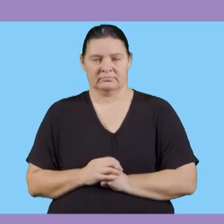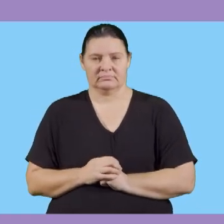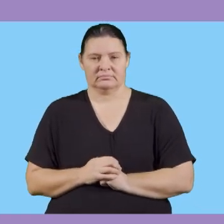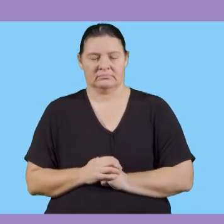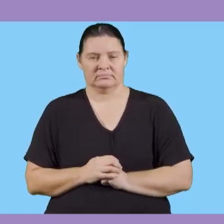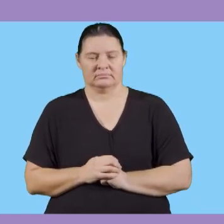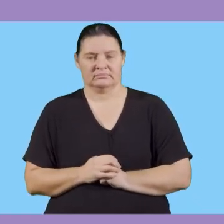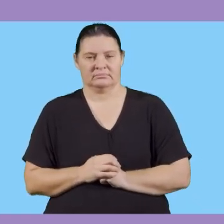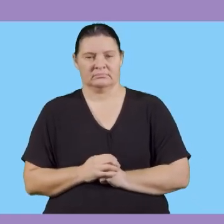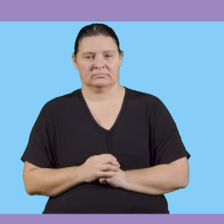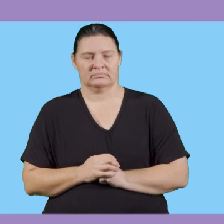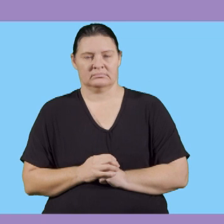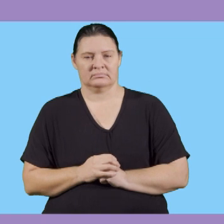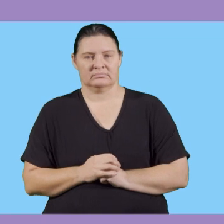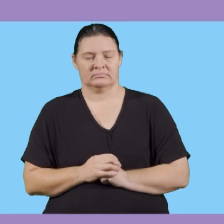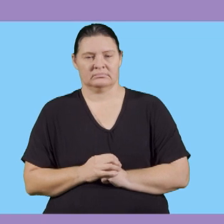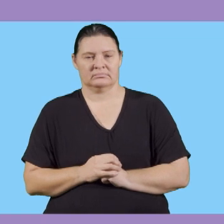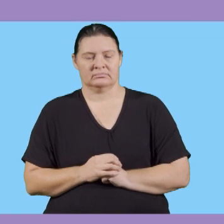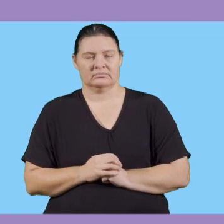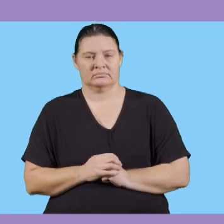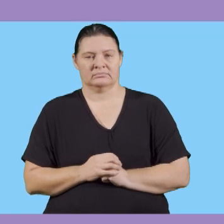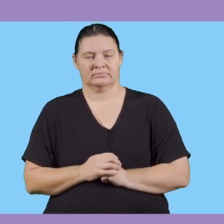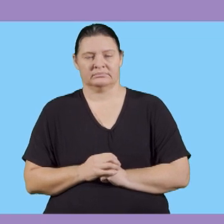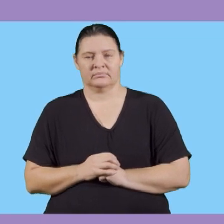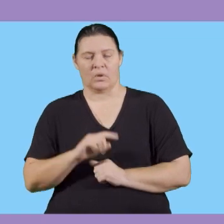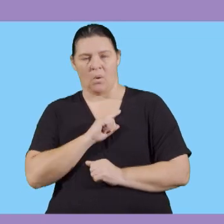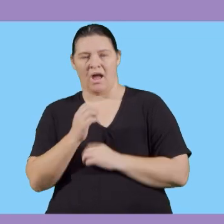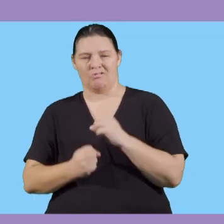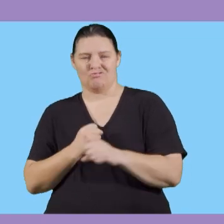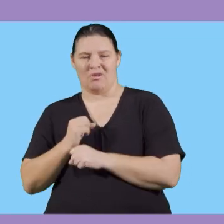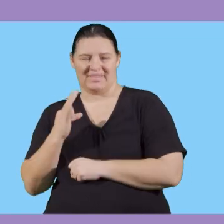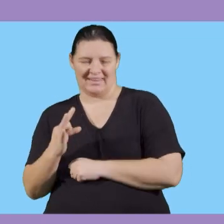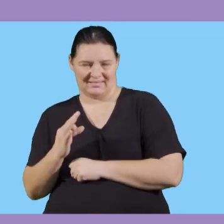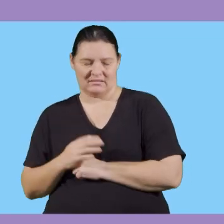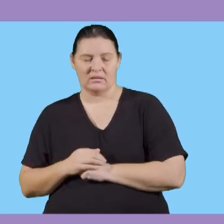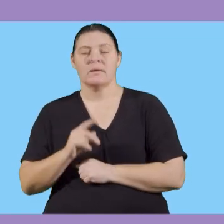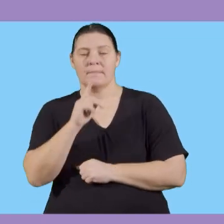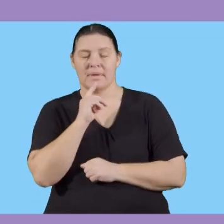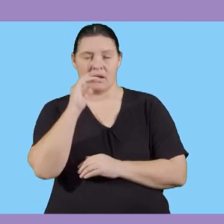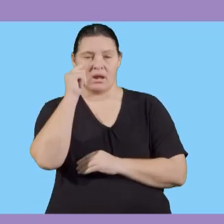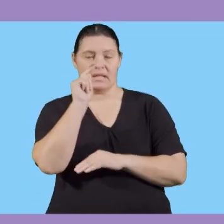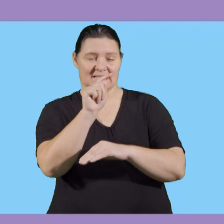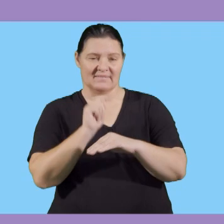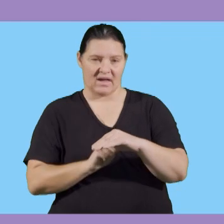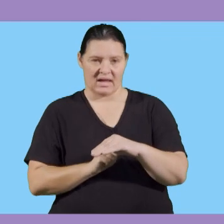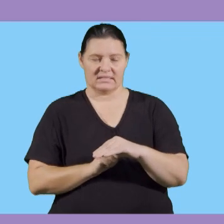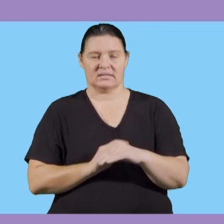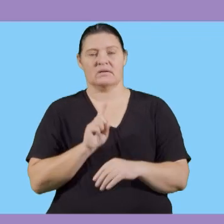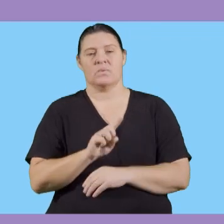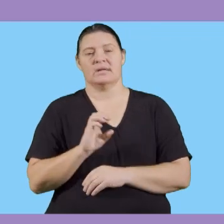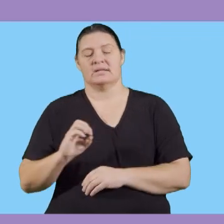that by the period, which in this case is 3 years. And all of this is going to